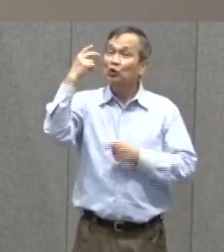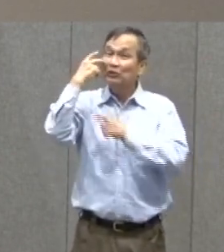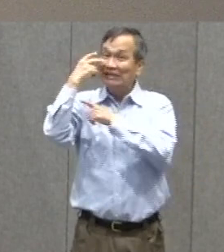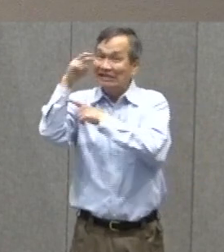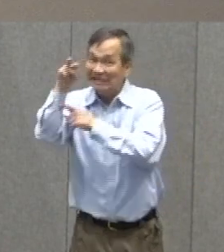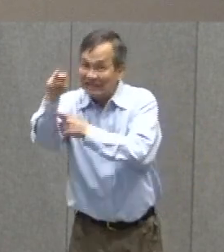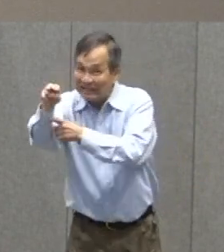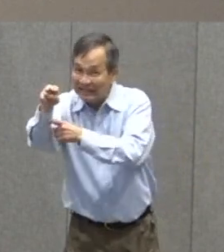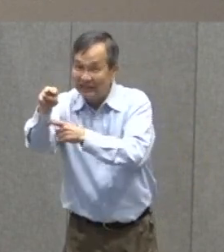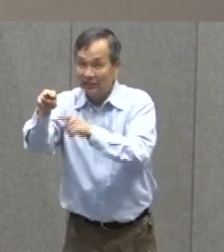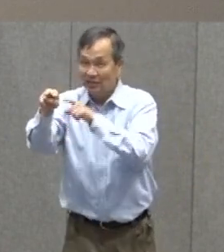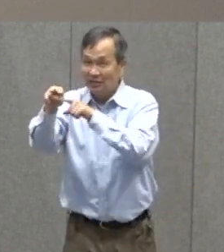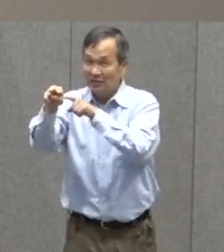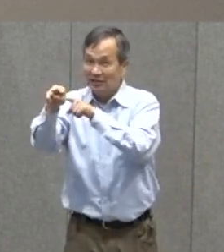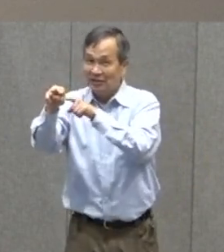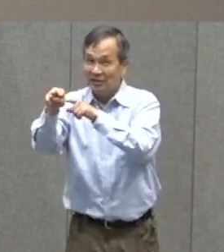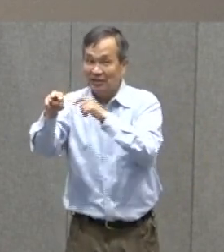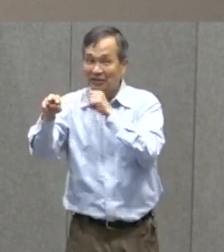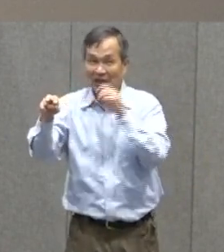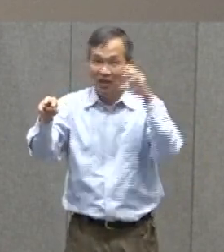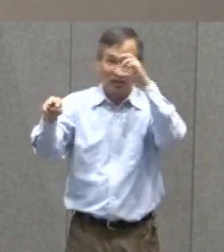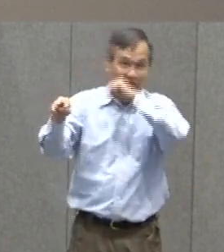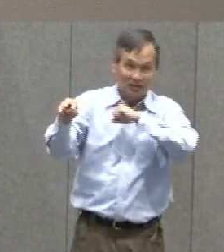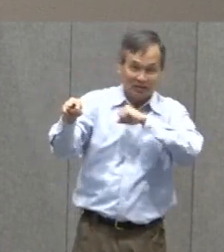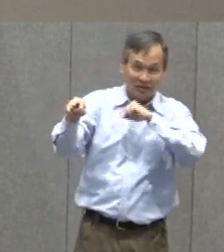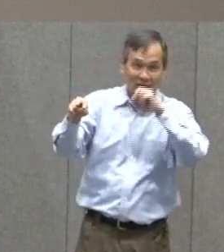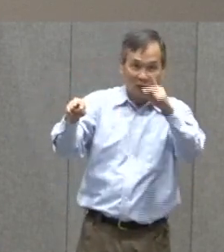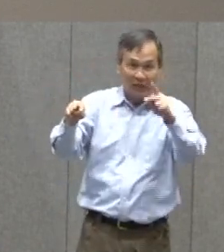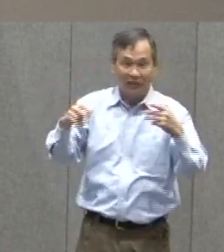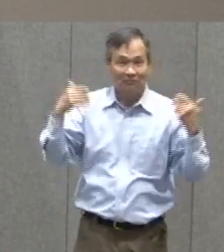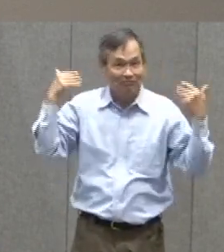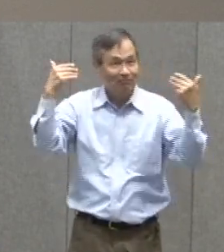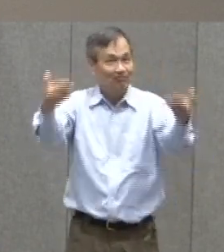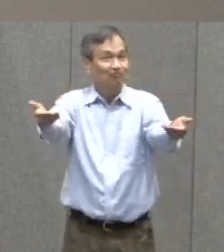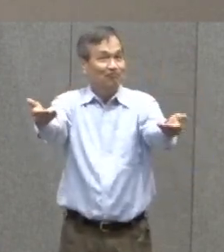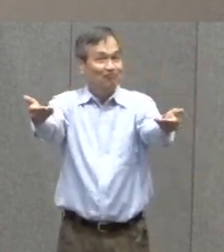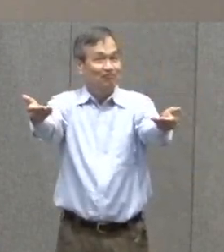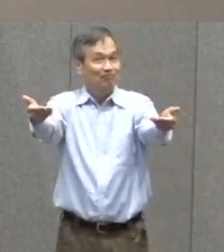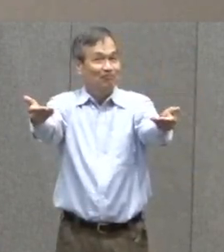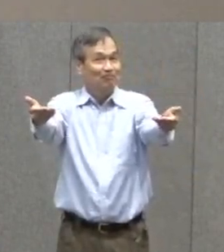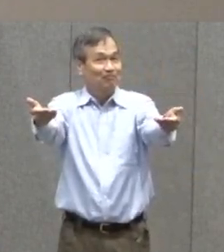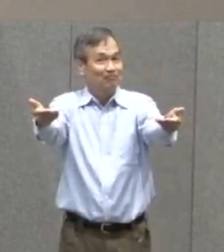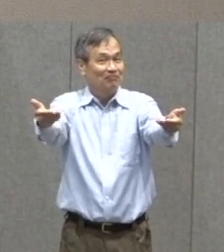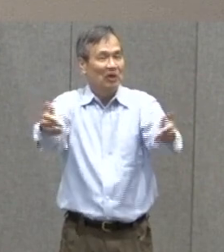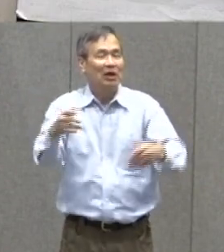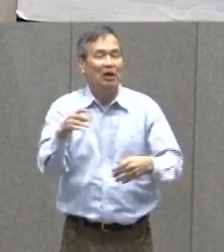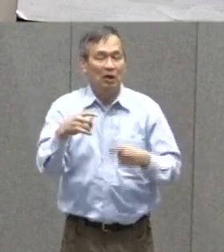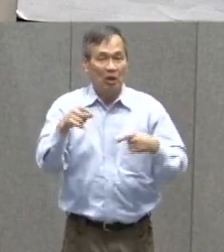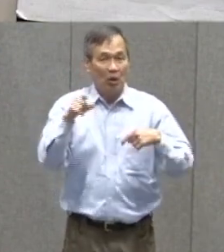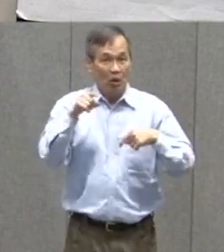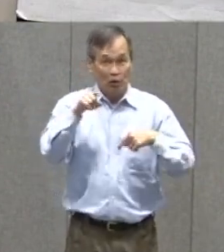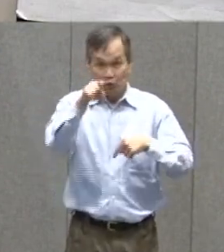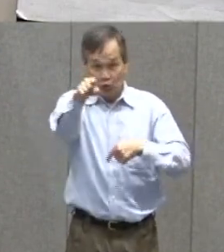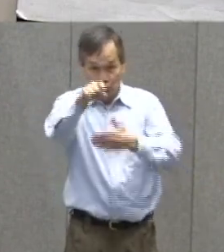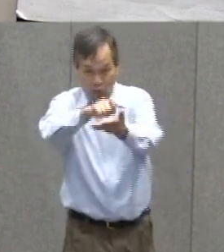see in this photograph. Let's get started. And I'm going to write mine too,